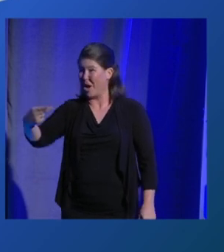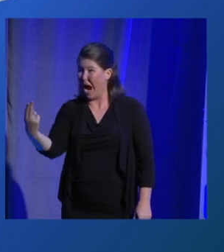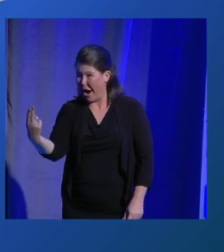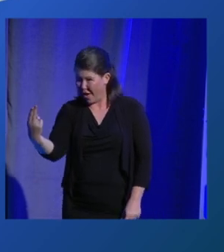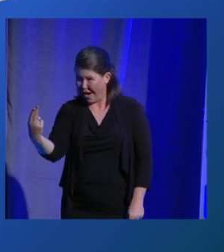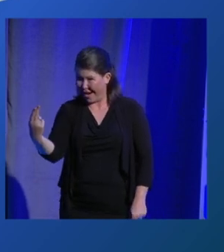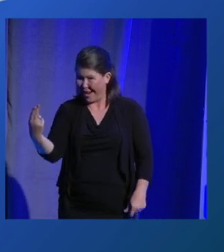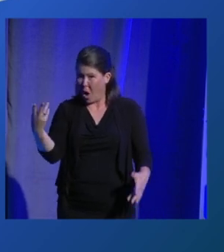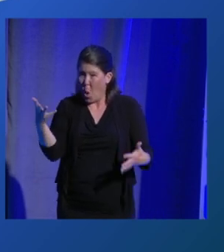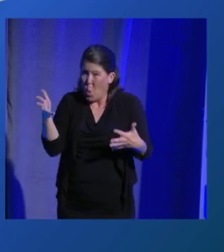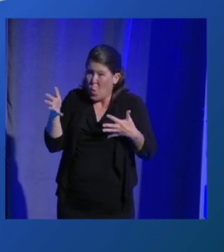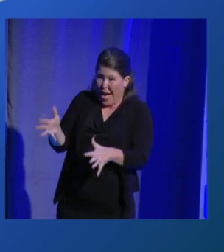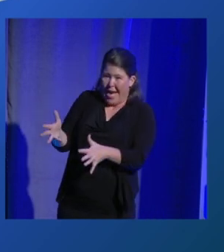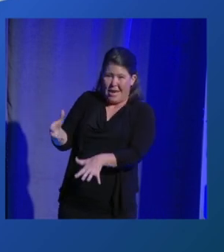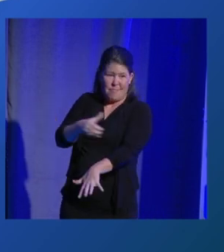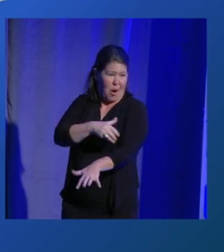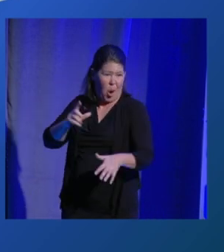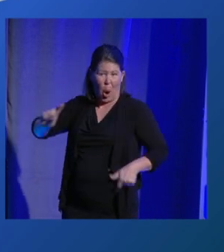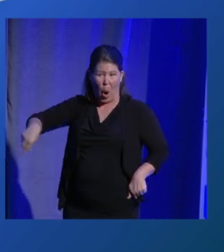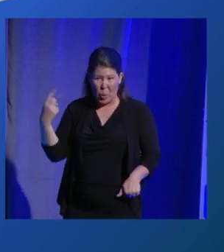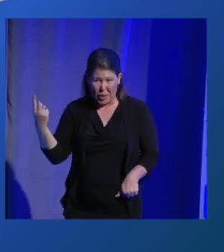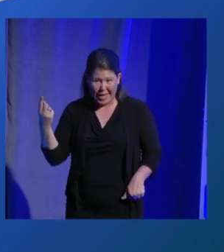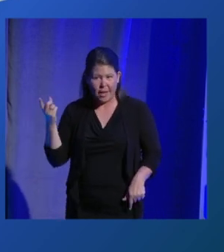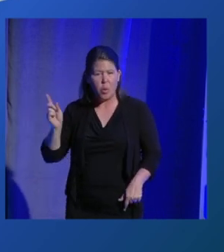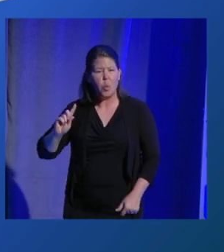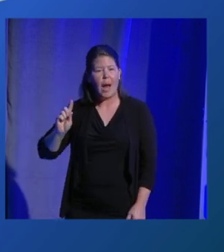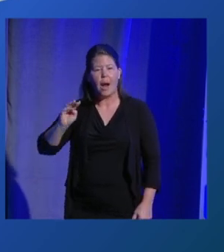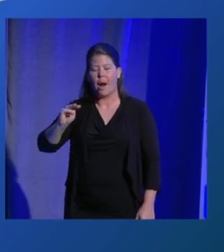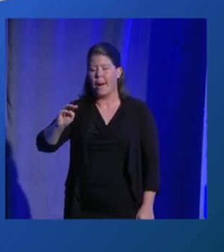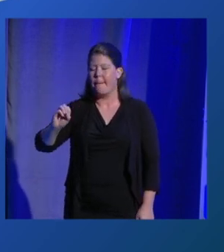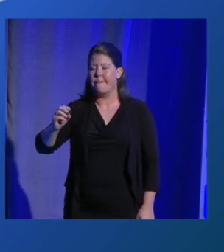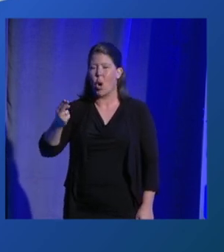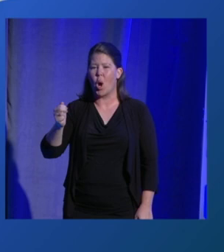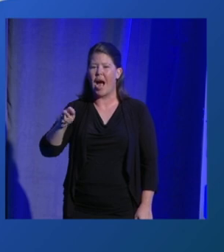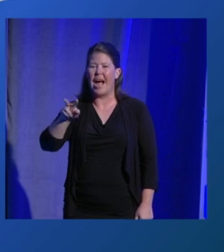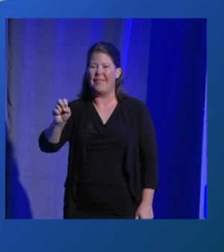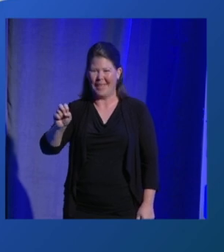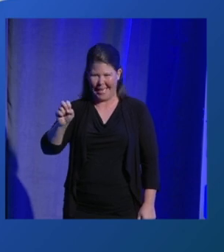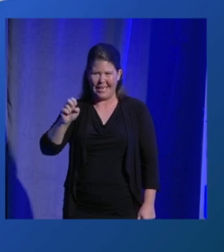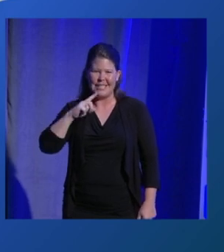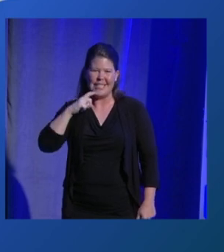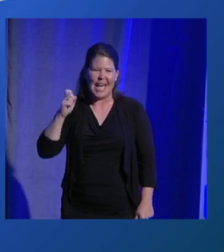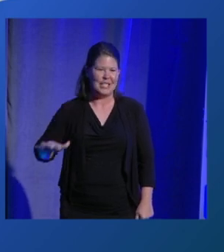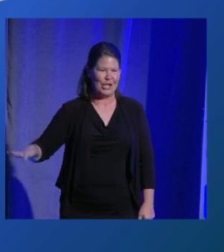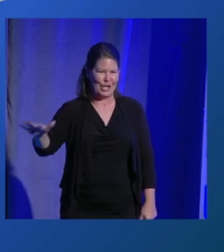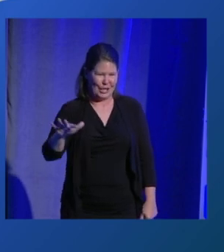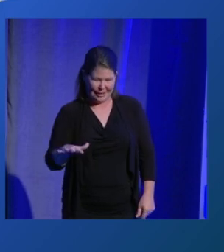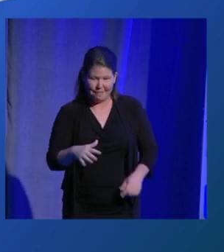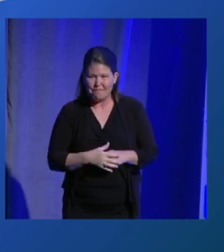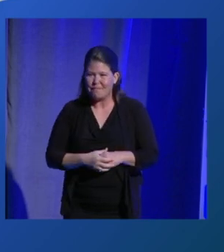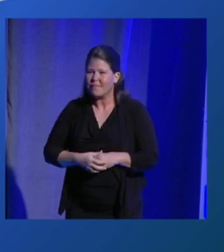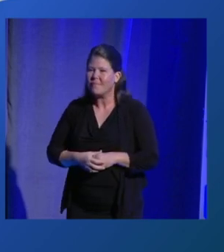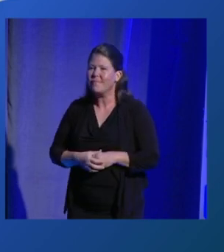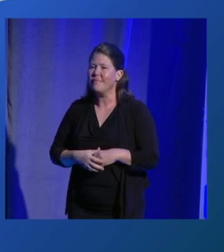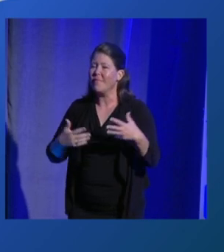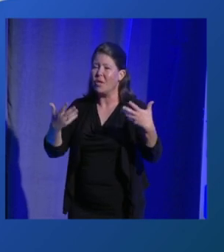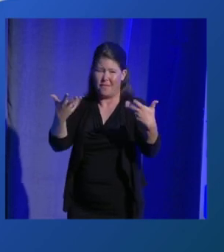Desert and after he achieved that he spent the next two or three years designing